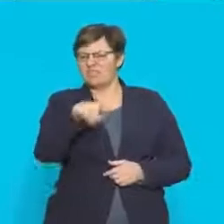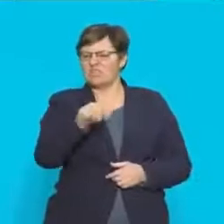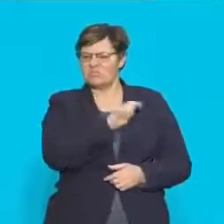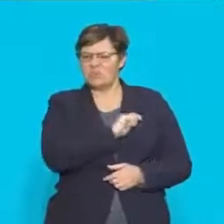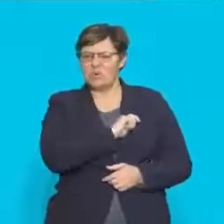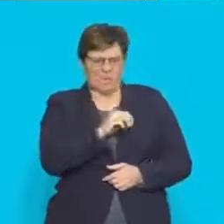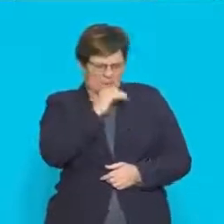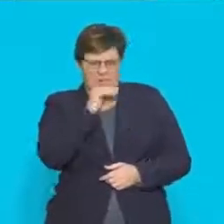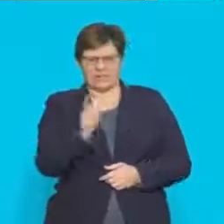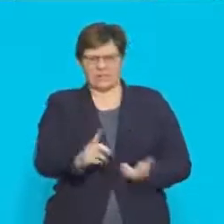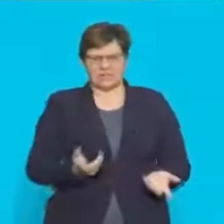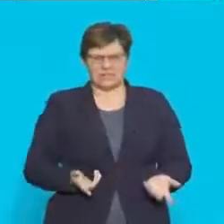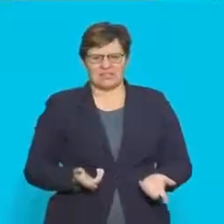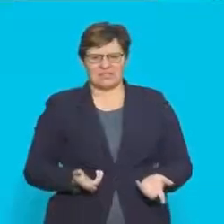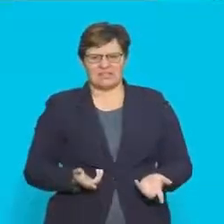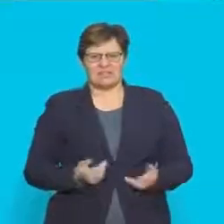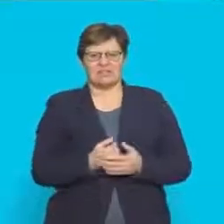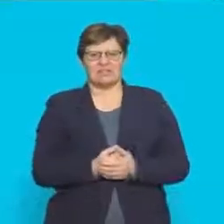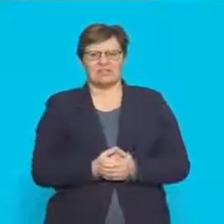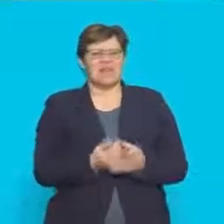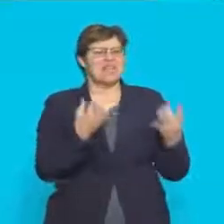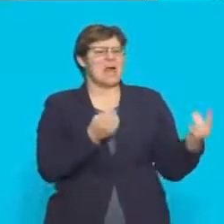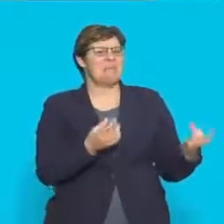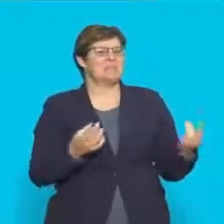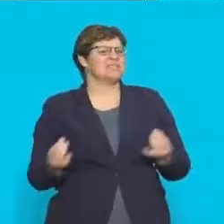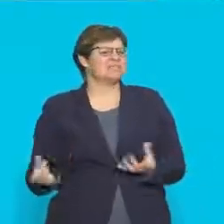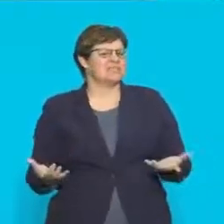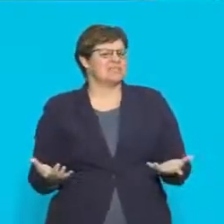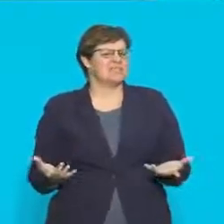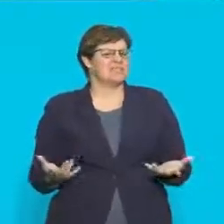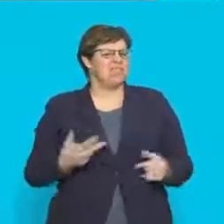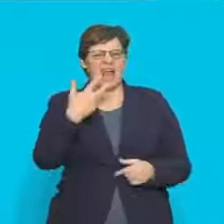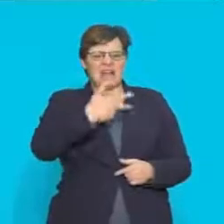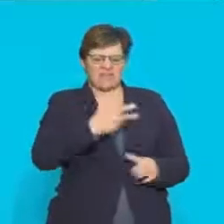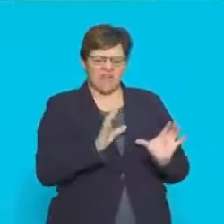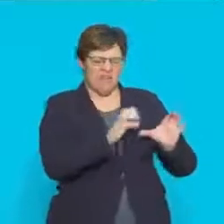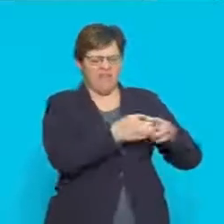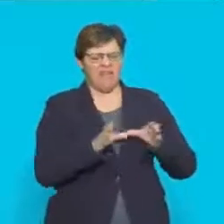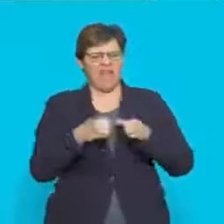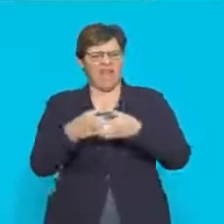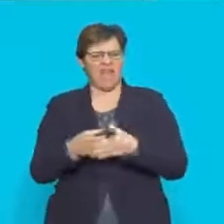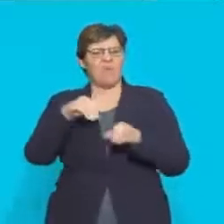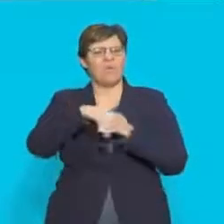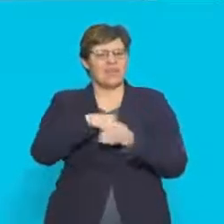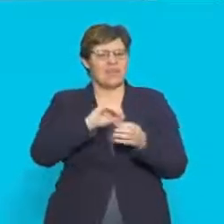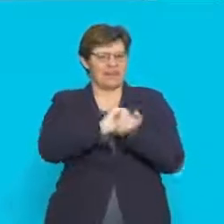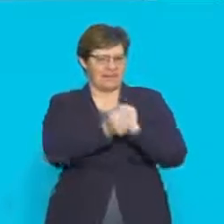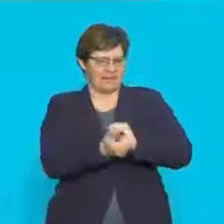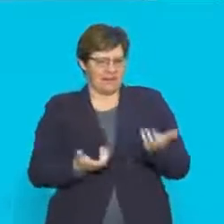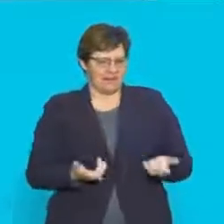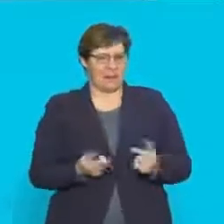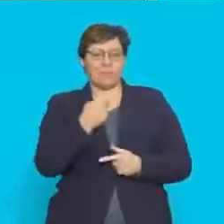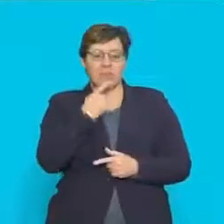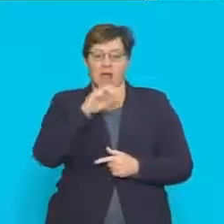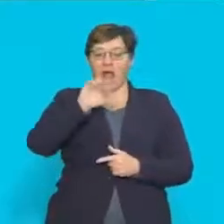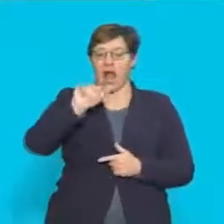does that mean? What are numbers, right? How do we classify numbers in mathematics so that when we get to the algebra